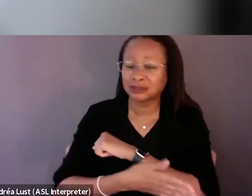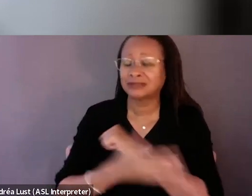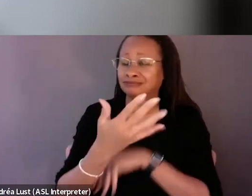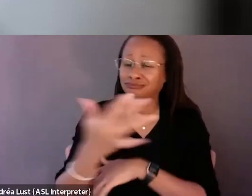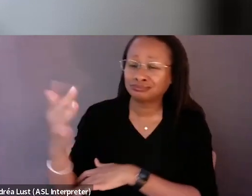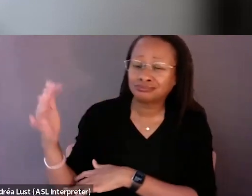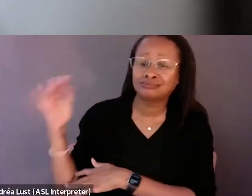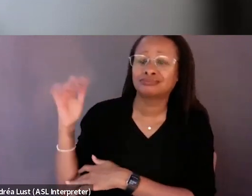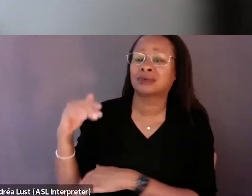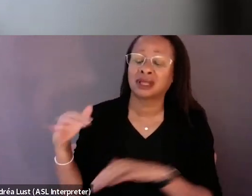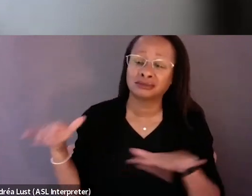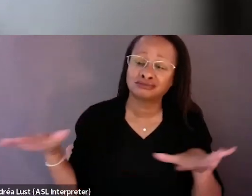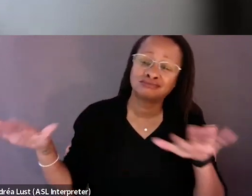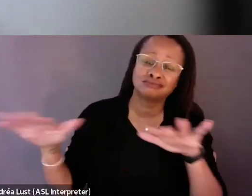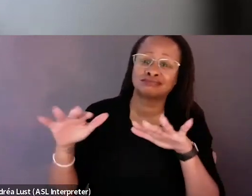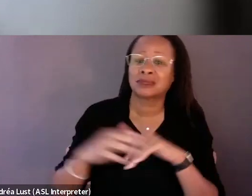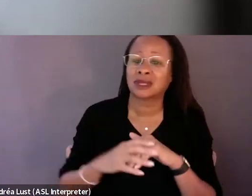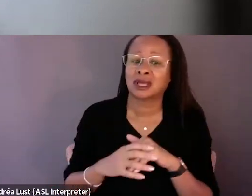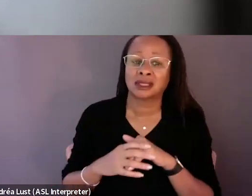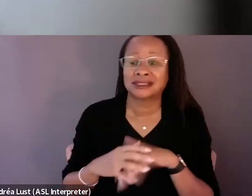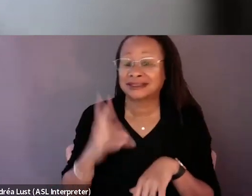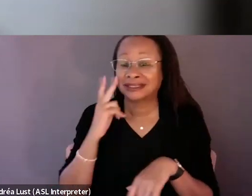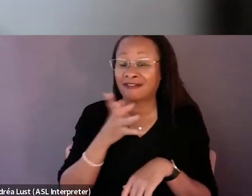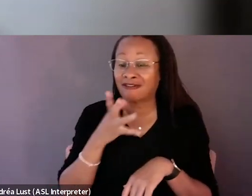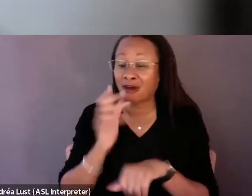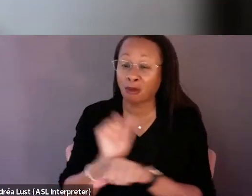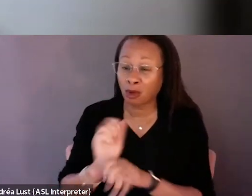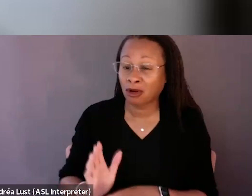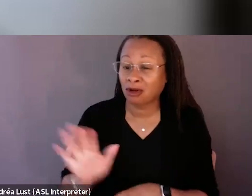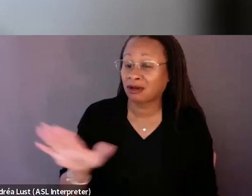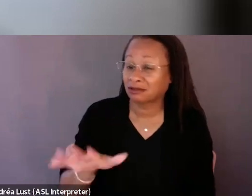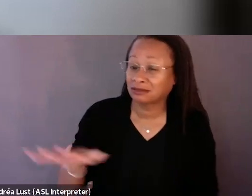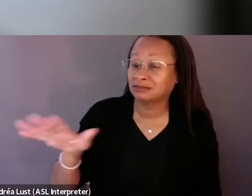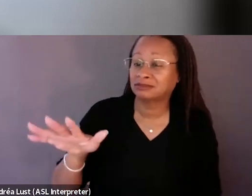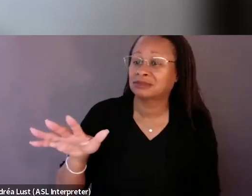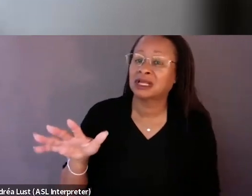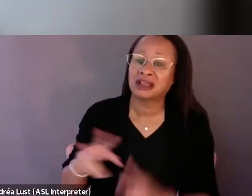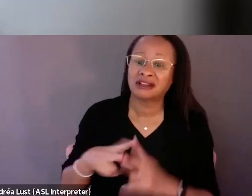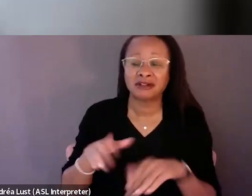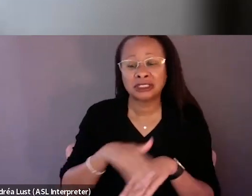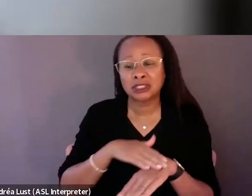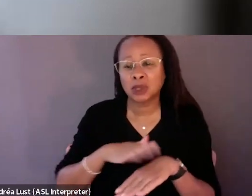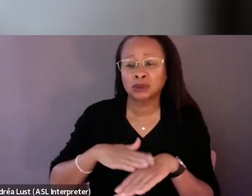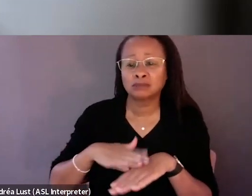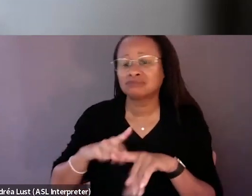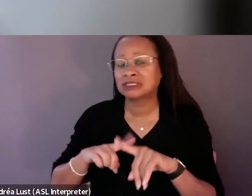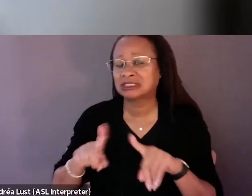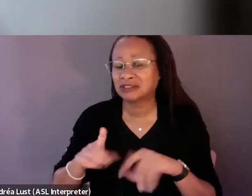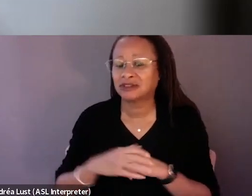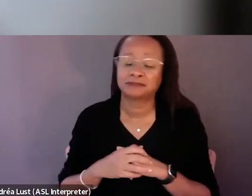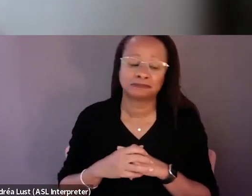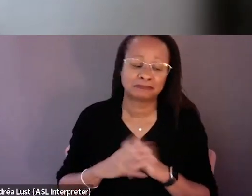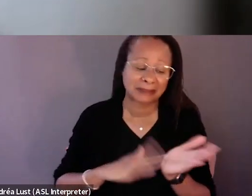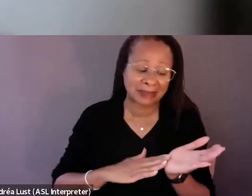seeing the farm work and the quite a slow quite a different slow